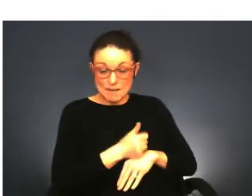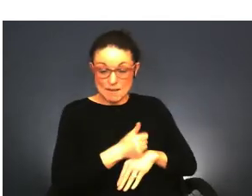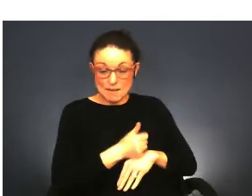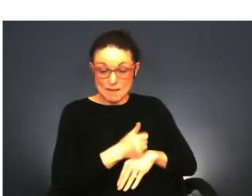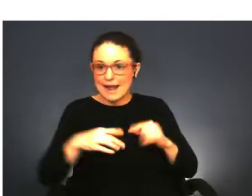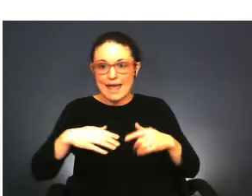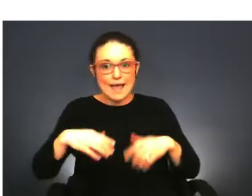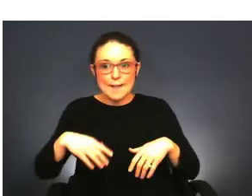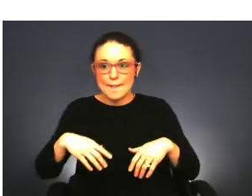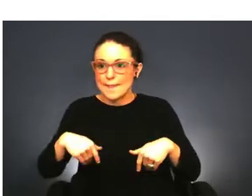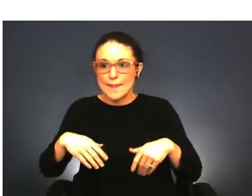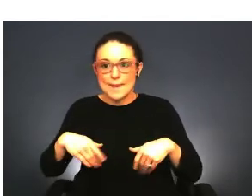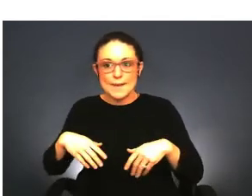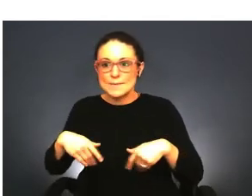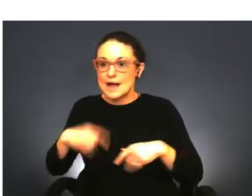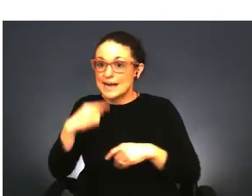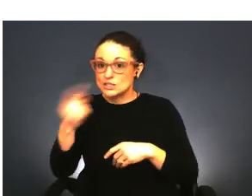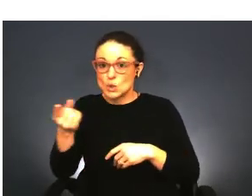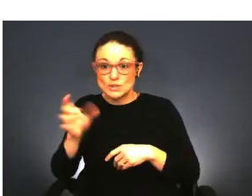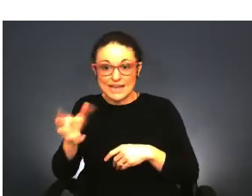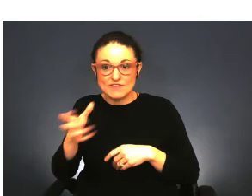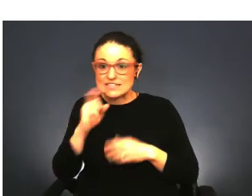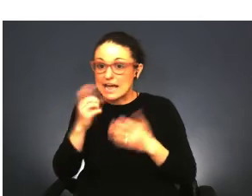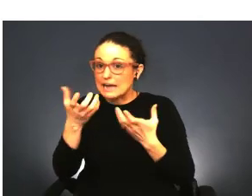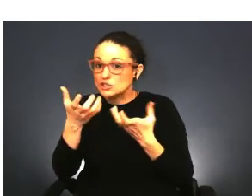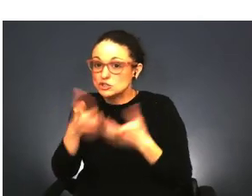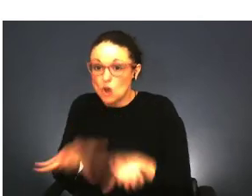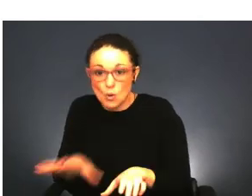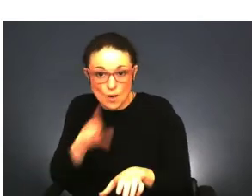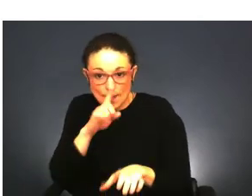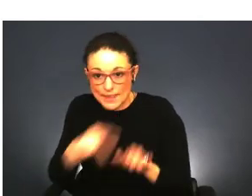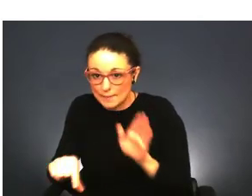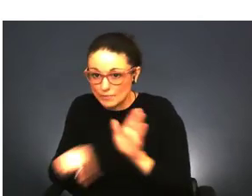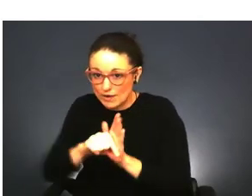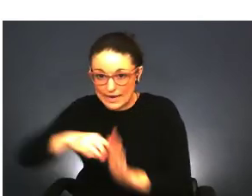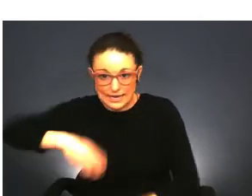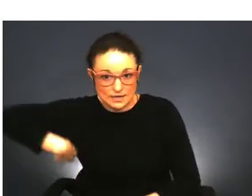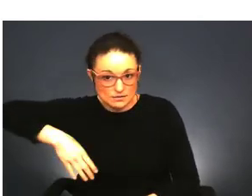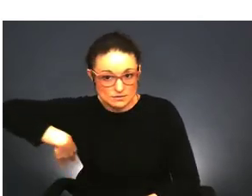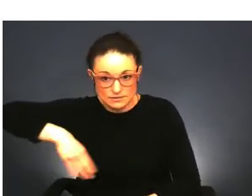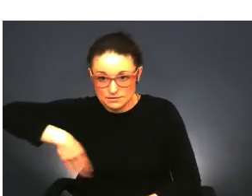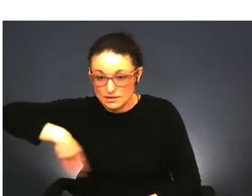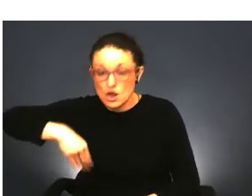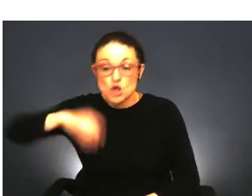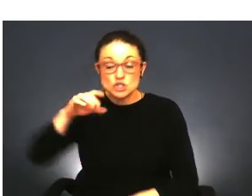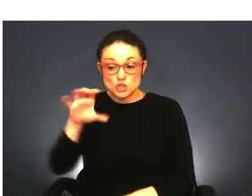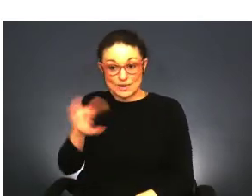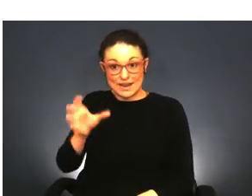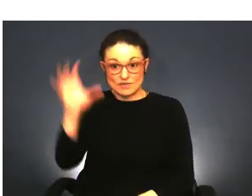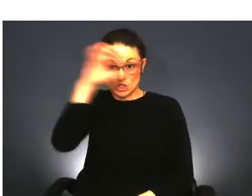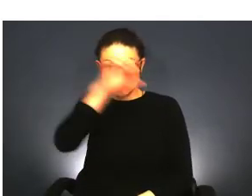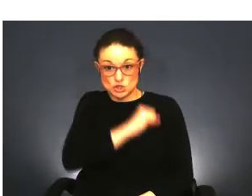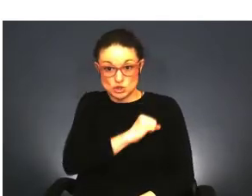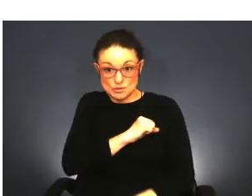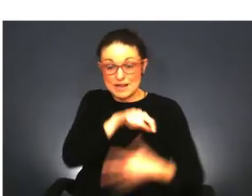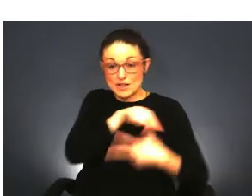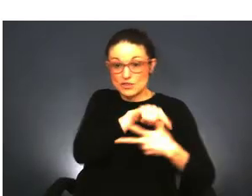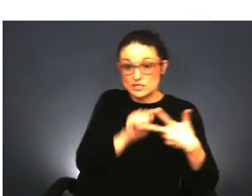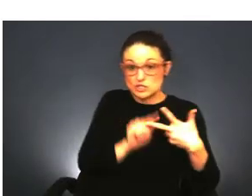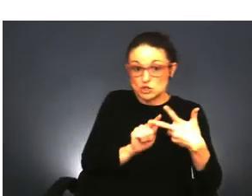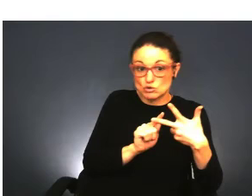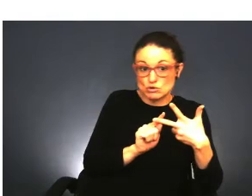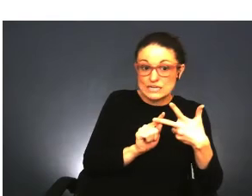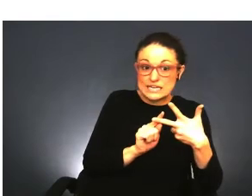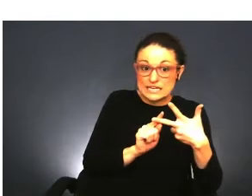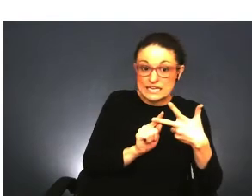Canvas that I want them to be graded. And so Canvas has assumed that these 3 quizzes are all for practice, which